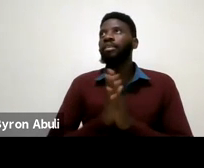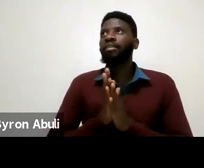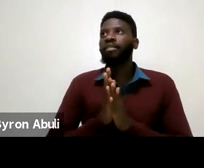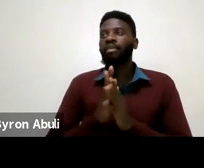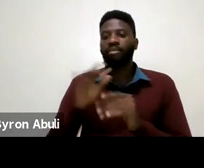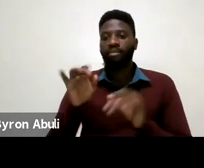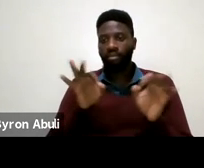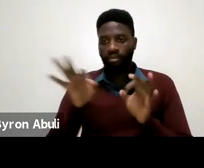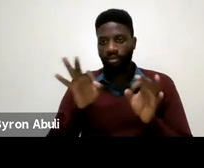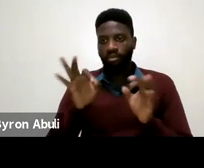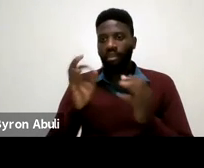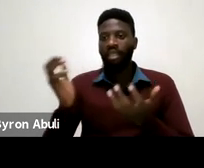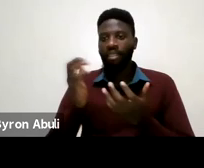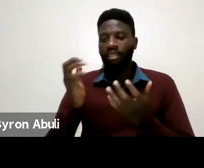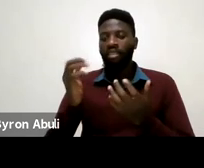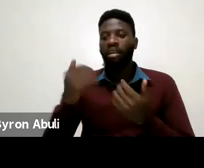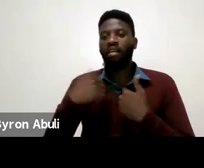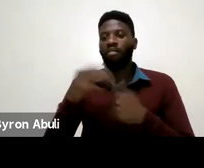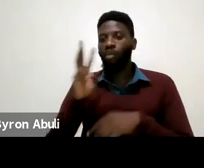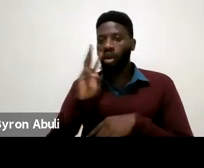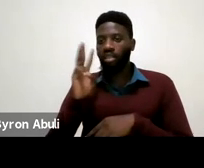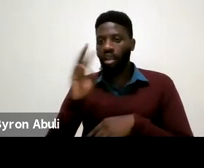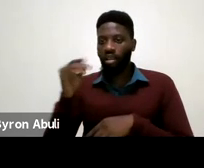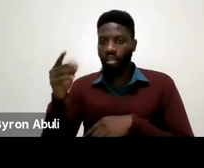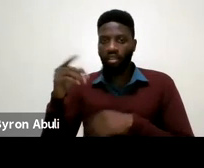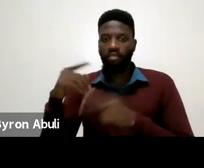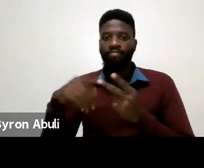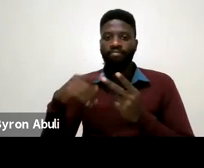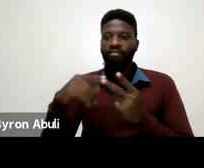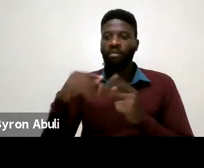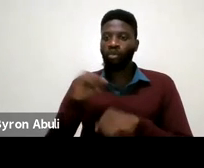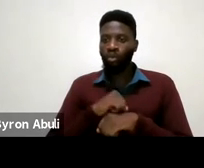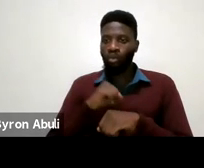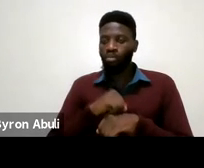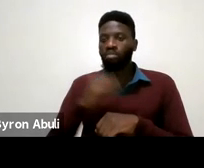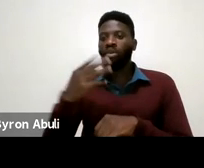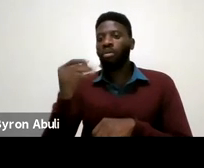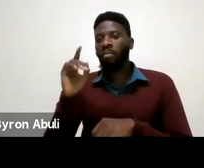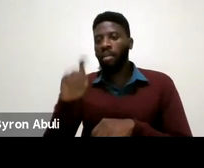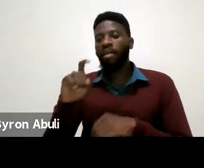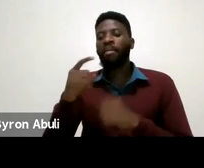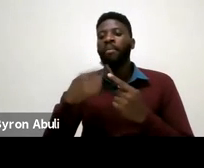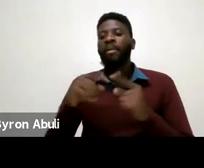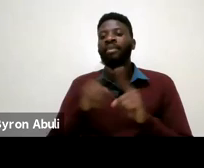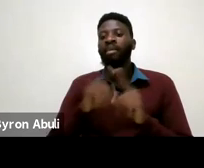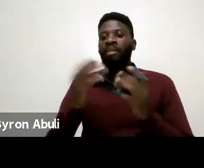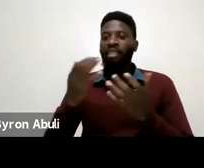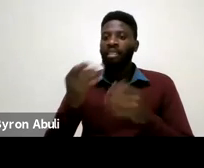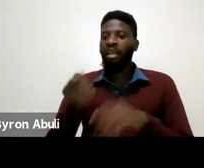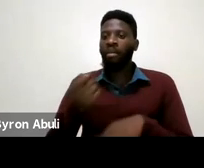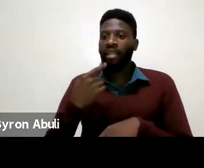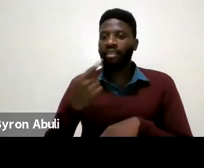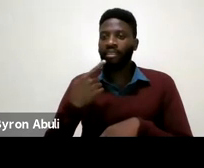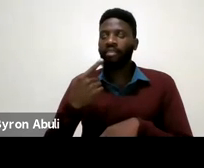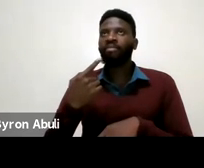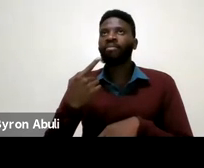You need to provide water. You need to go to school, but you need medicine.